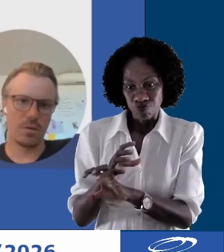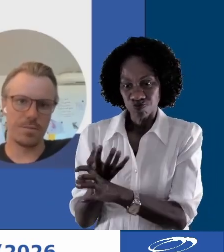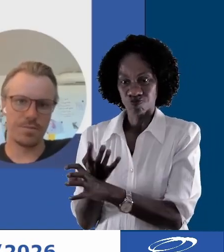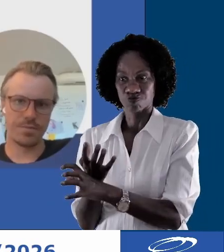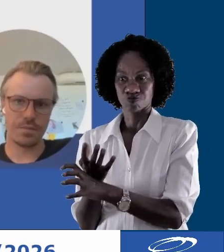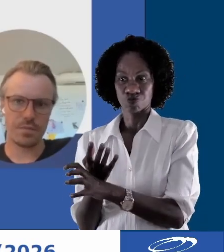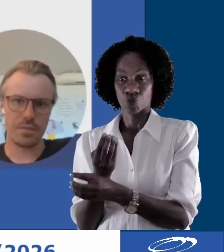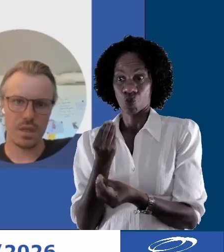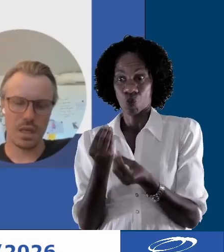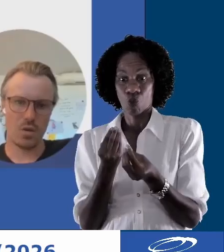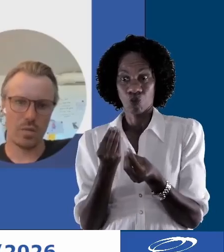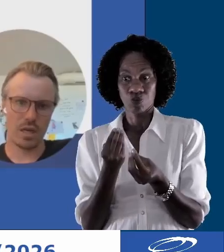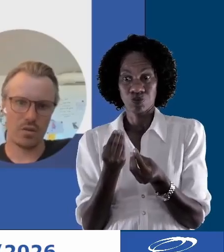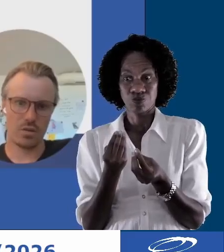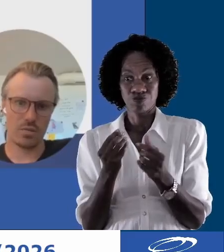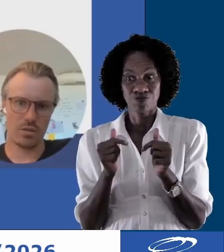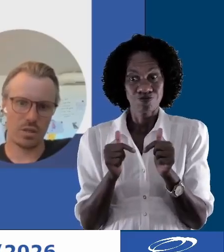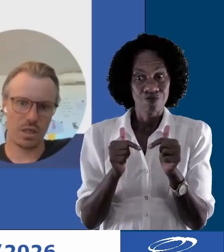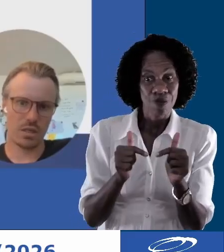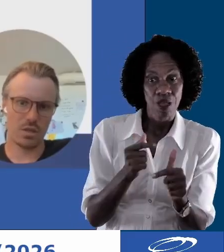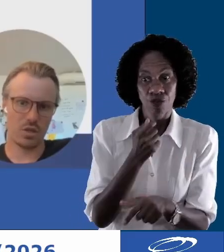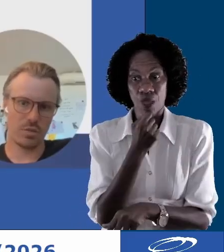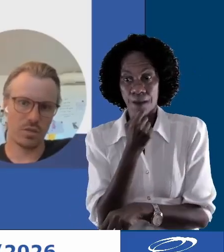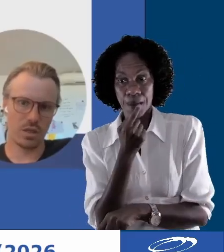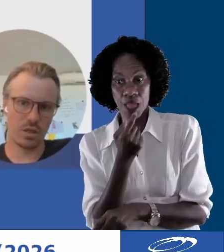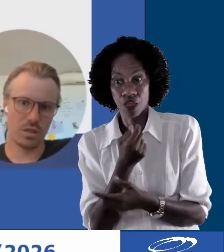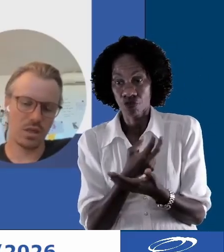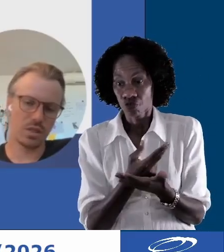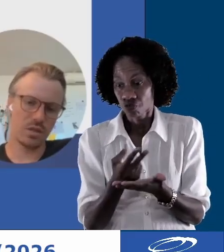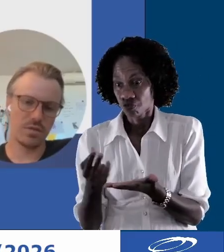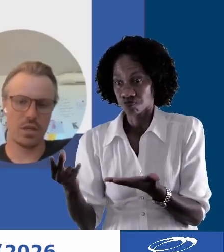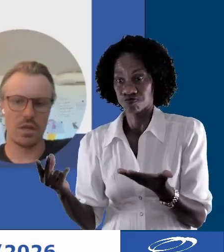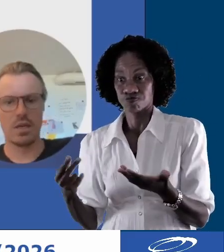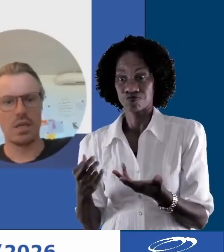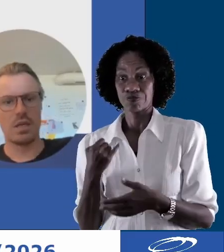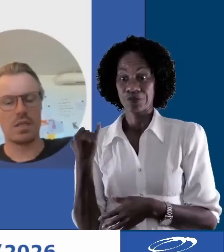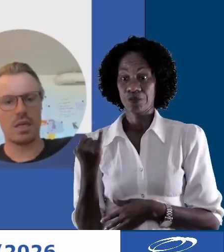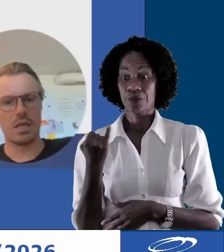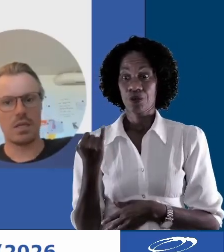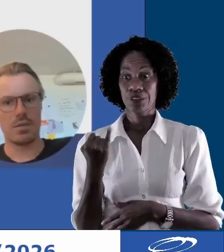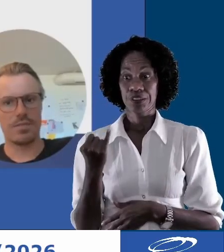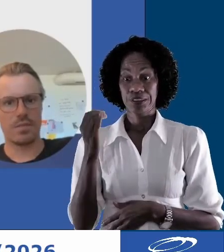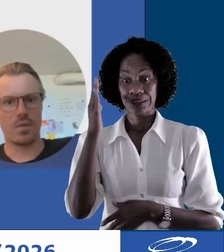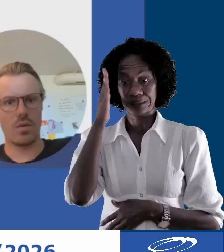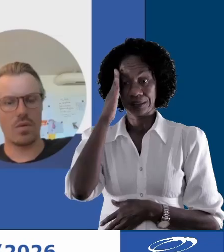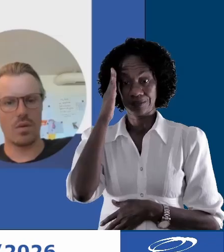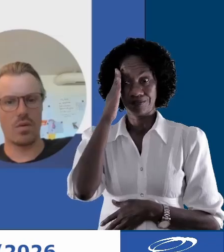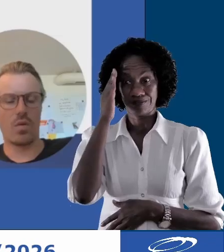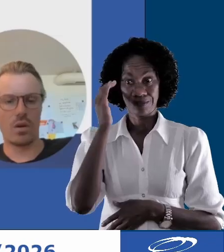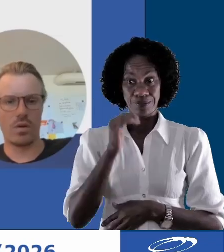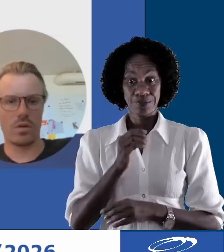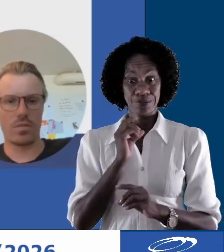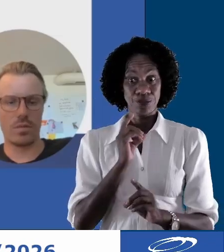not. I hope I have also demonstrated that determining whether the achieved target